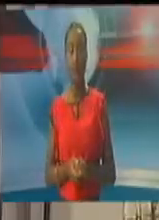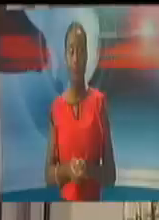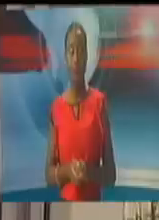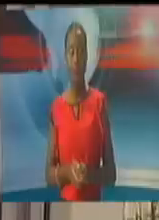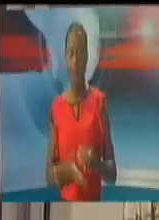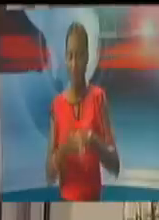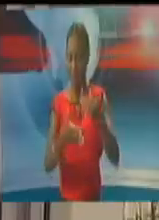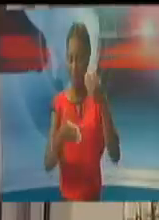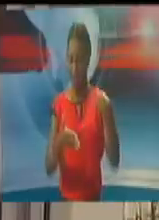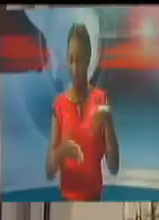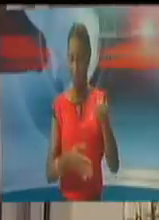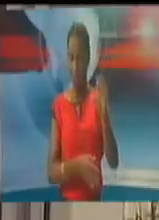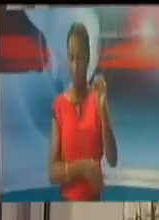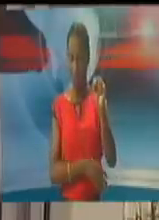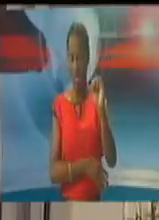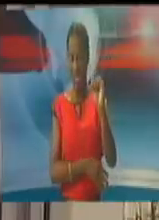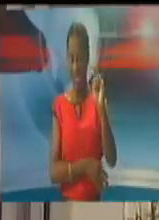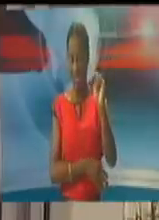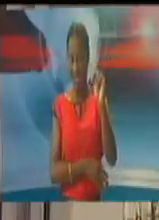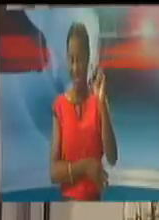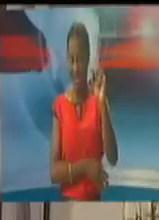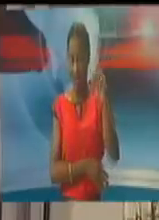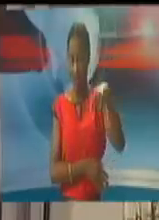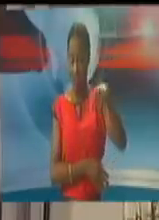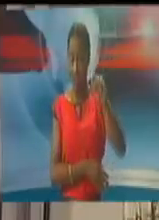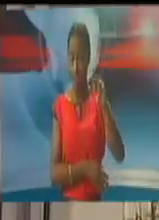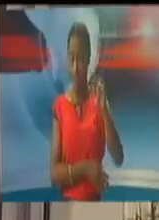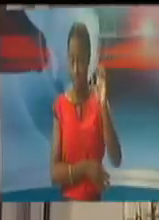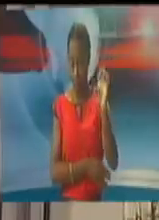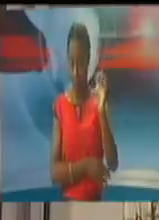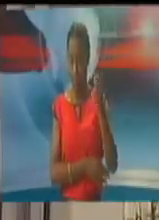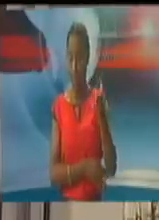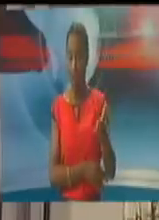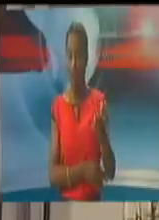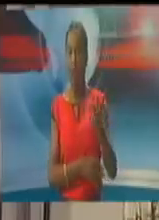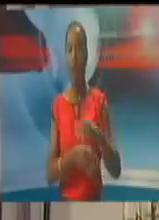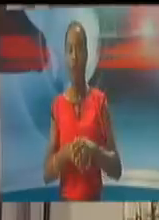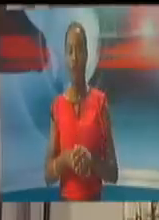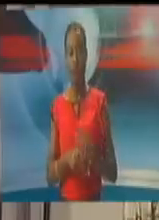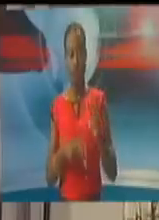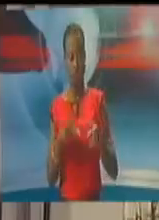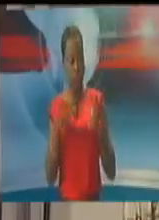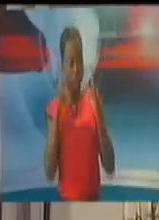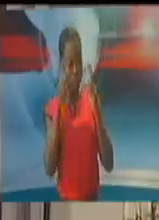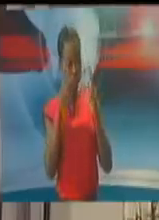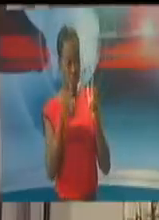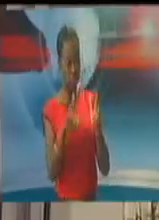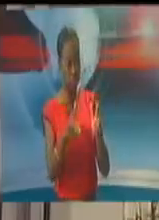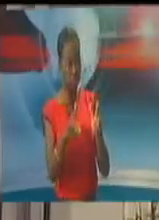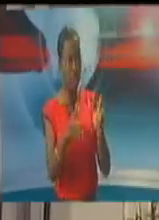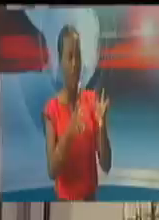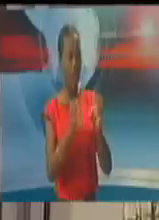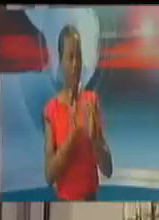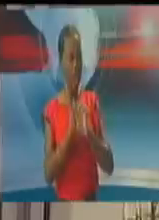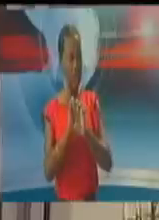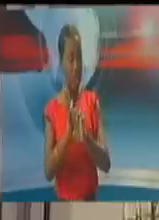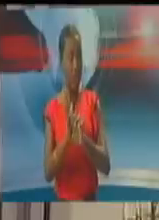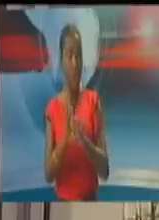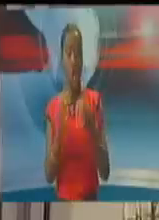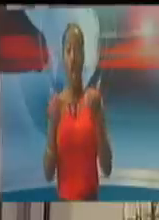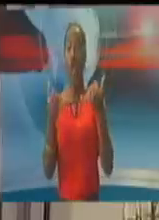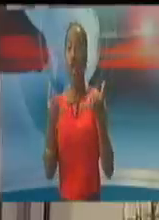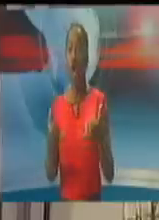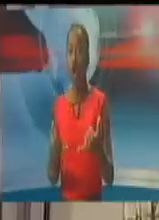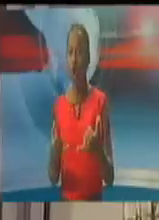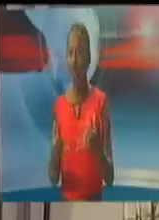of the countries that we look to as a gold standard for treating of COVID. They now have to